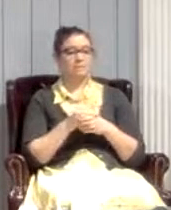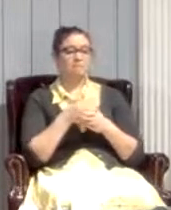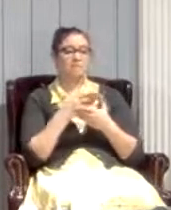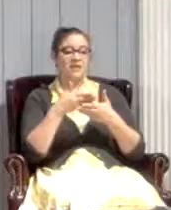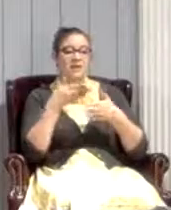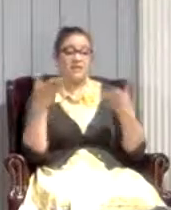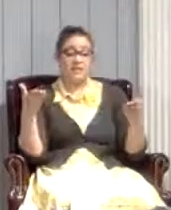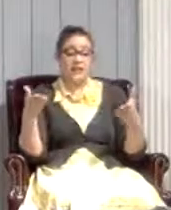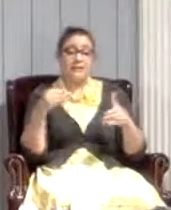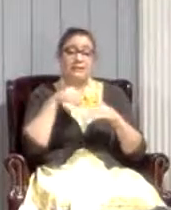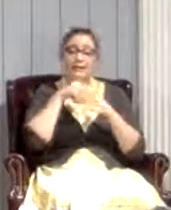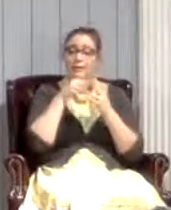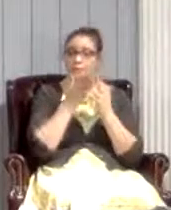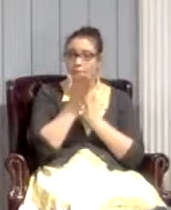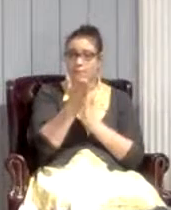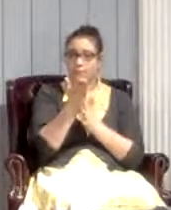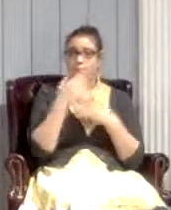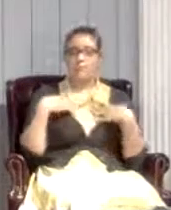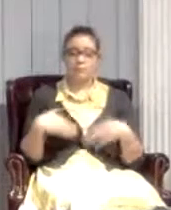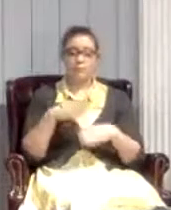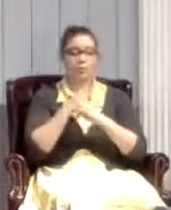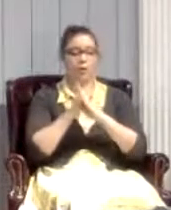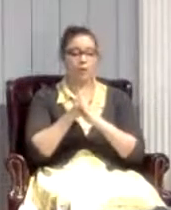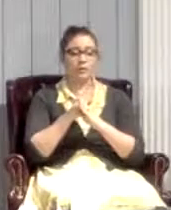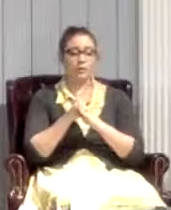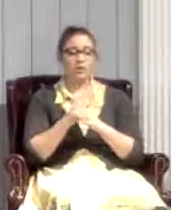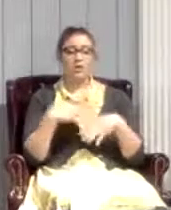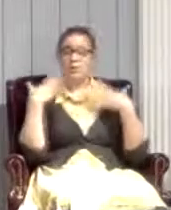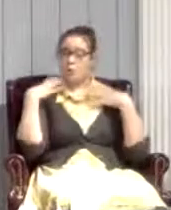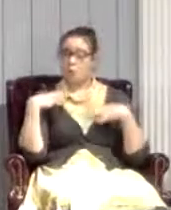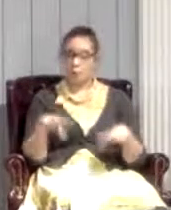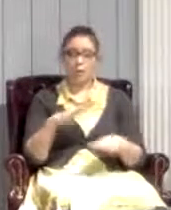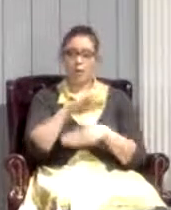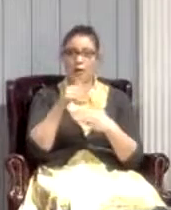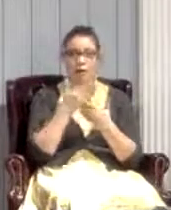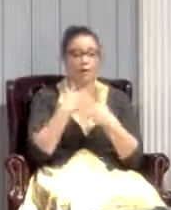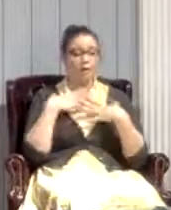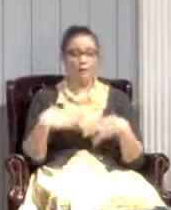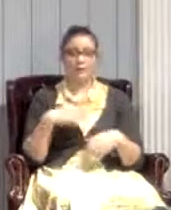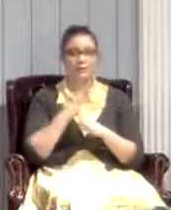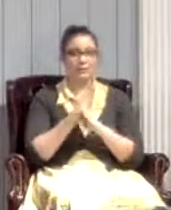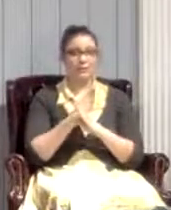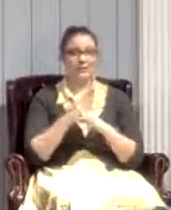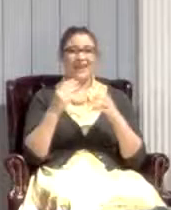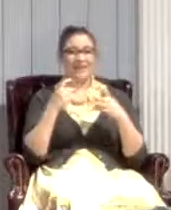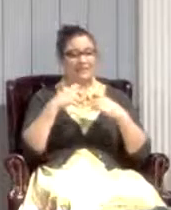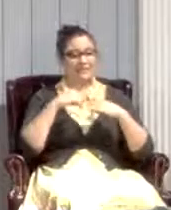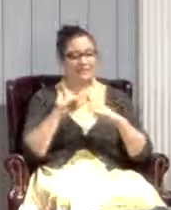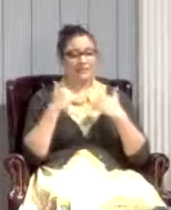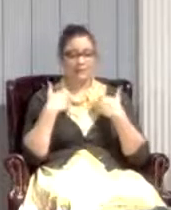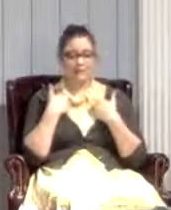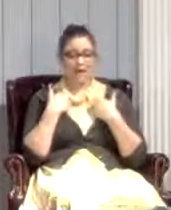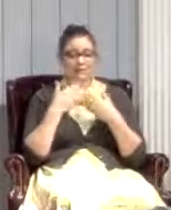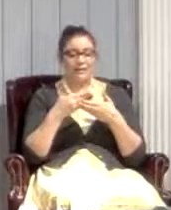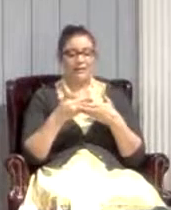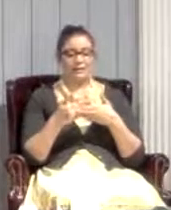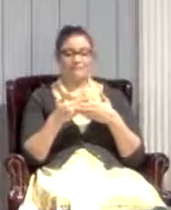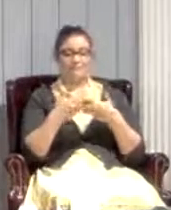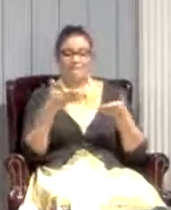sometimes. You can wear your armor, wear all of this armor, and still have things that hurt, still have things